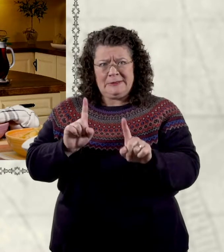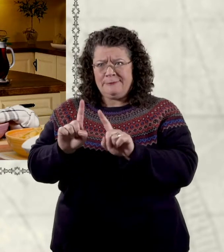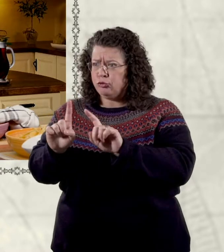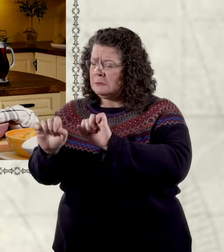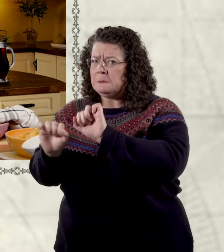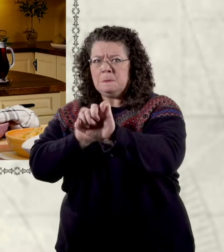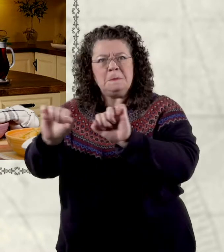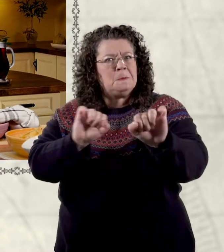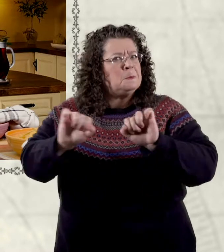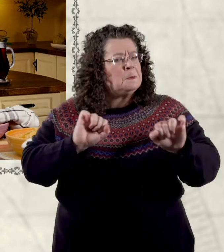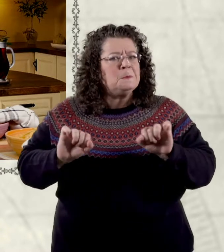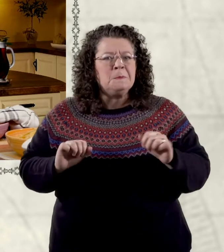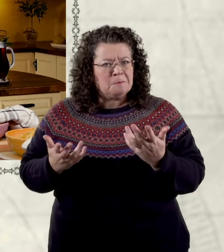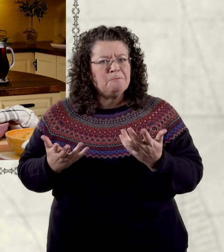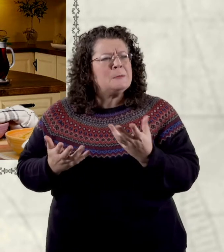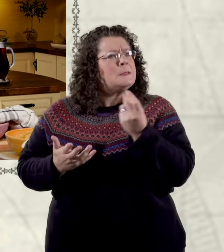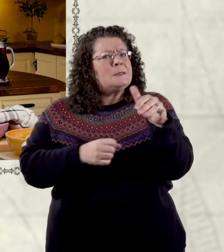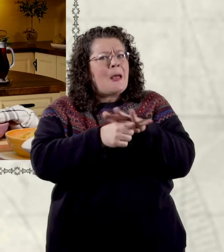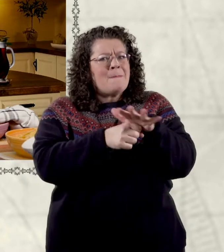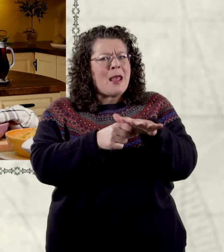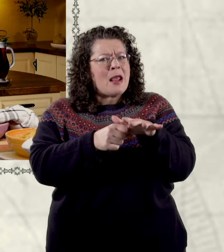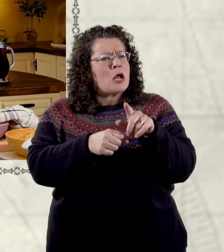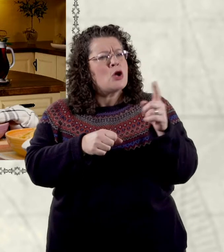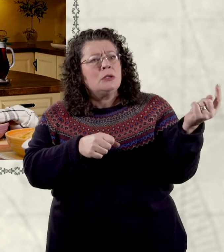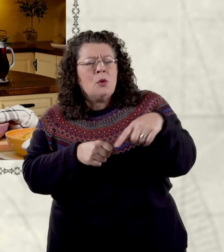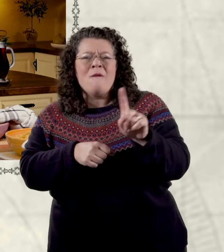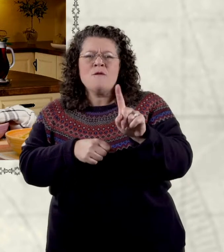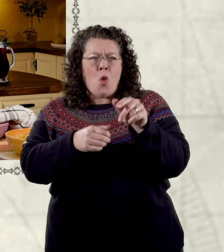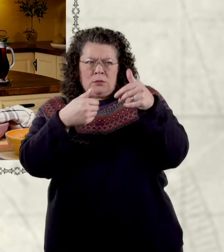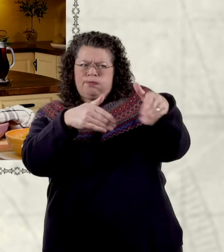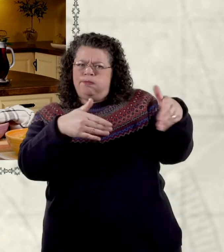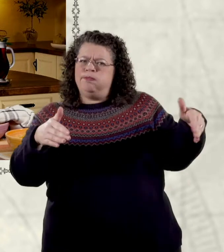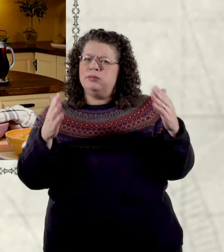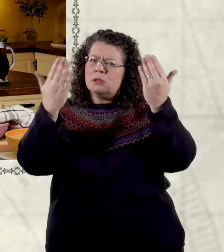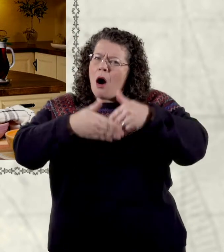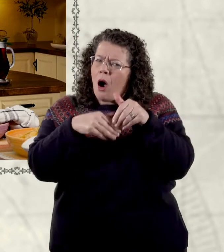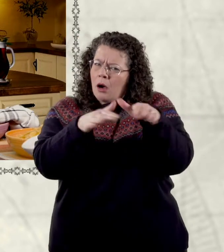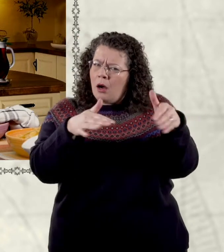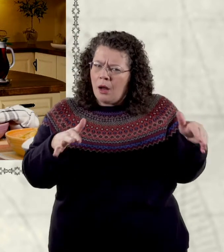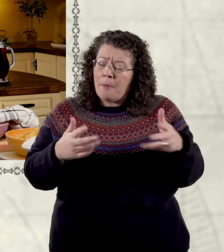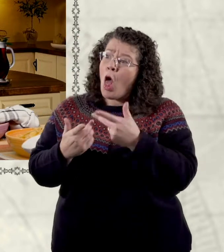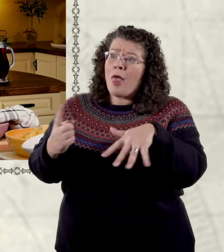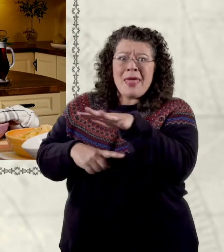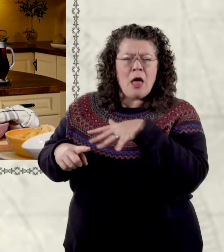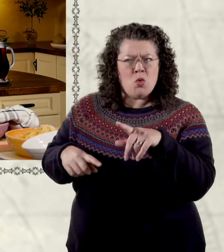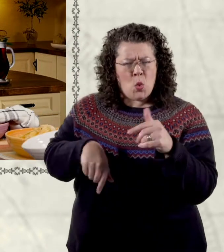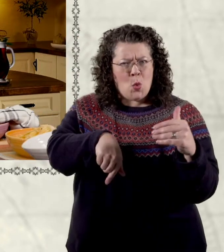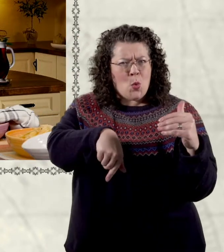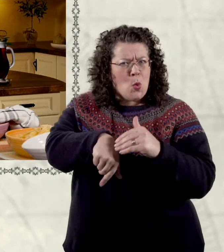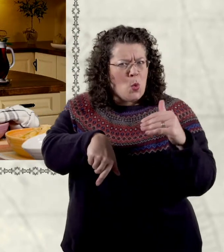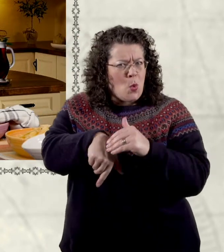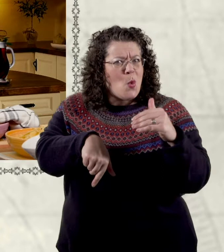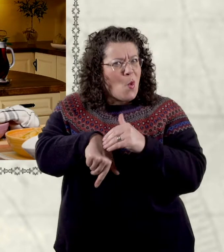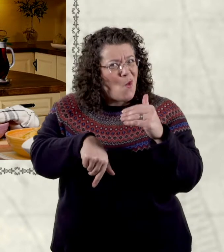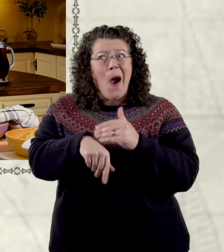to everyone. In some areas, she comes to chase away the darkness. And in other areas, she can